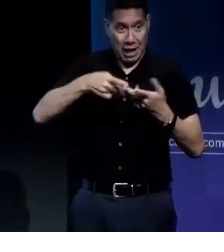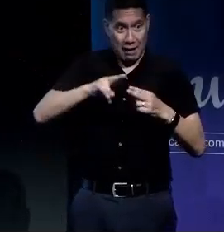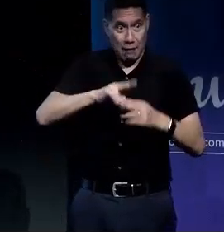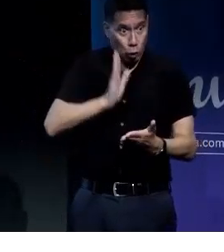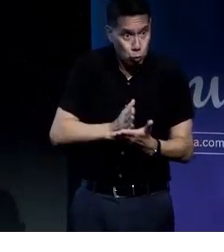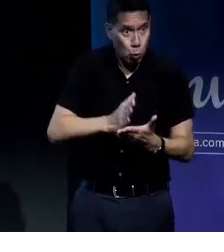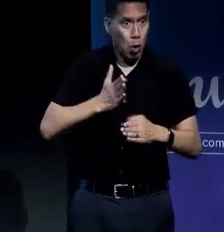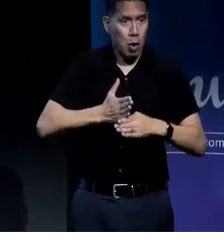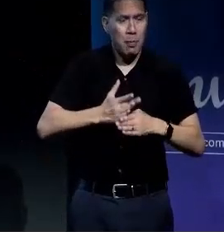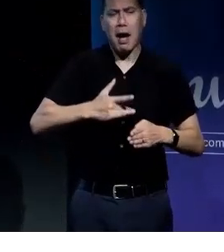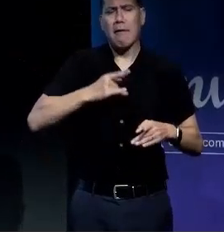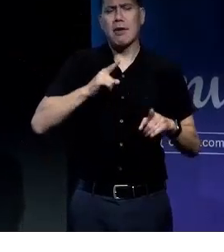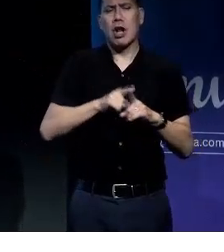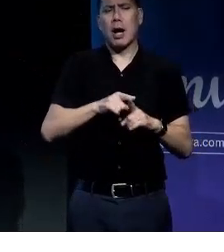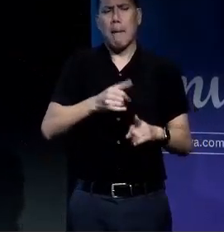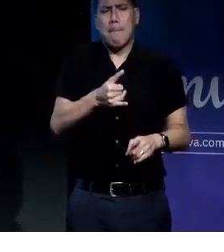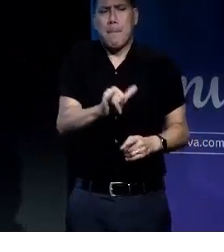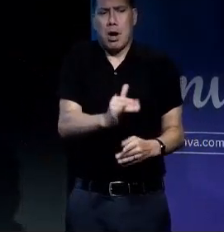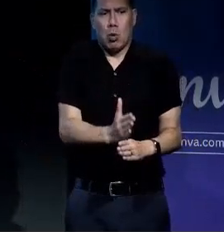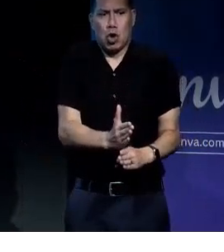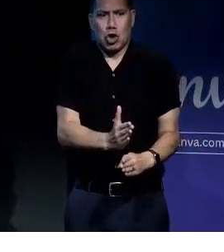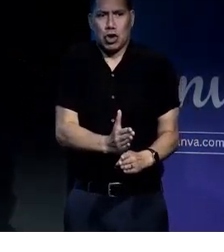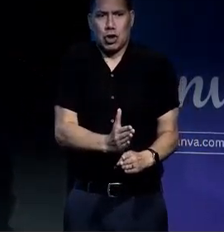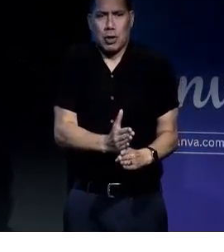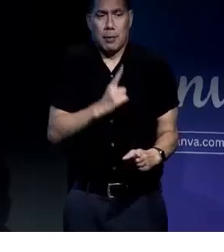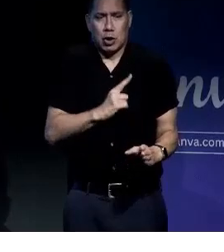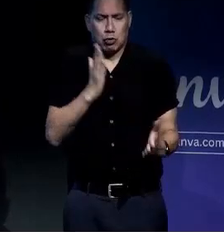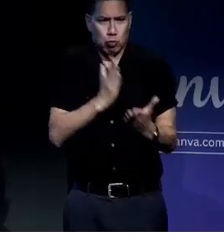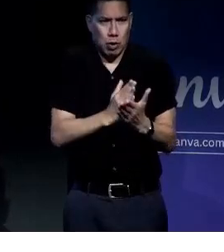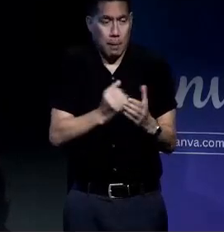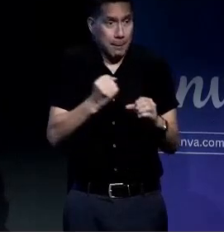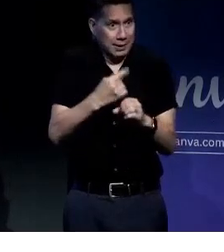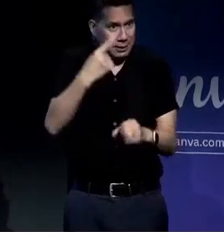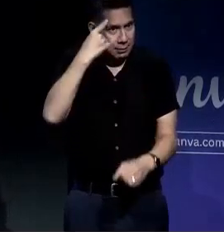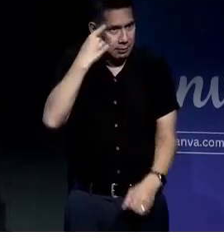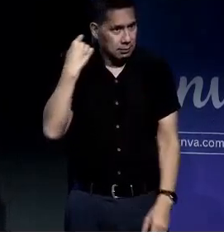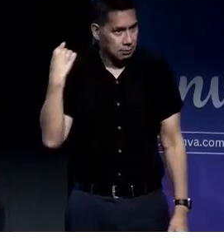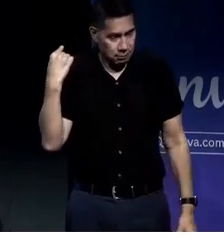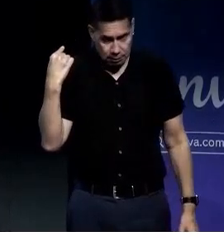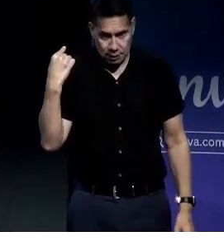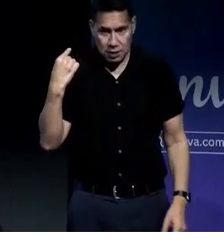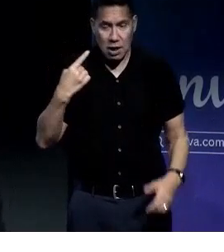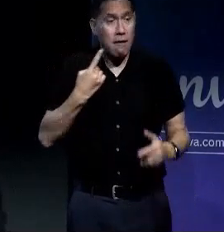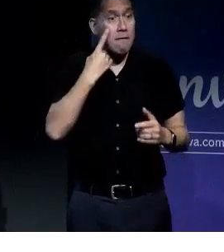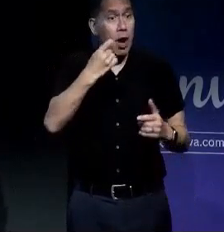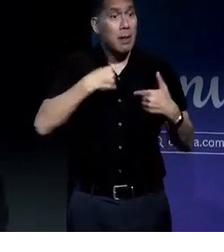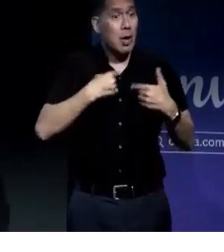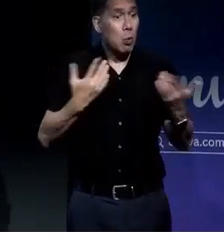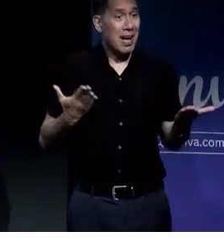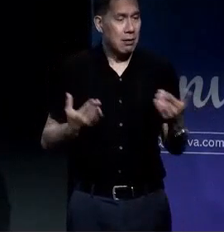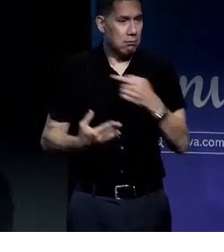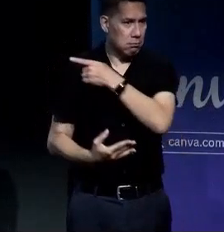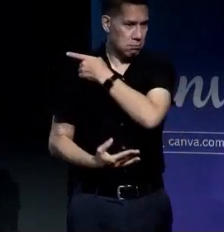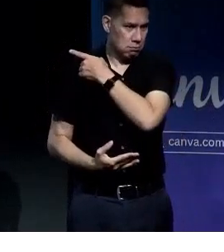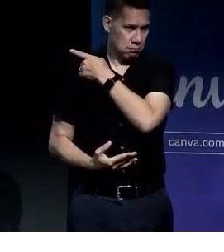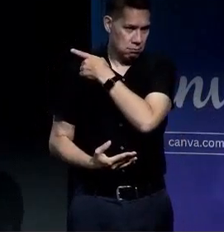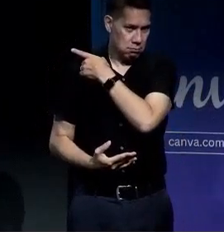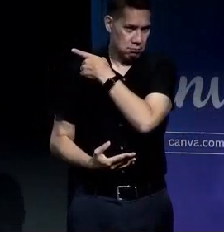feel like it might, because it's so damn logical. This is where you can find me. I have a